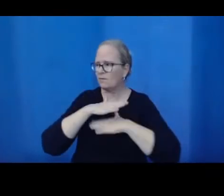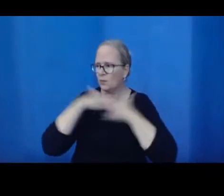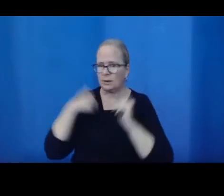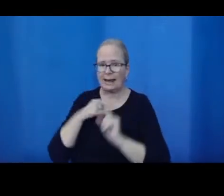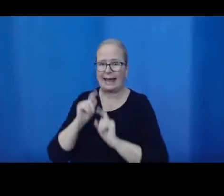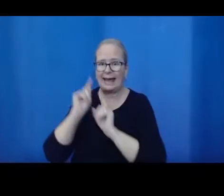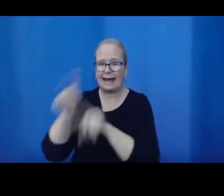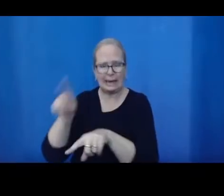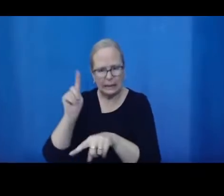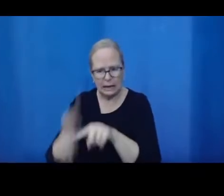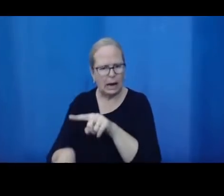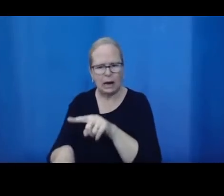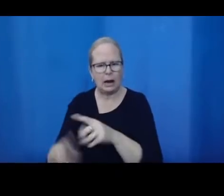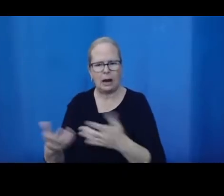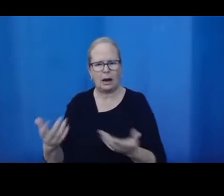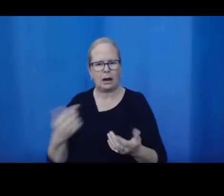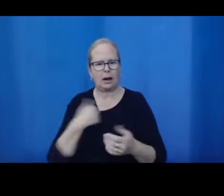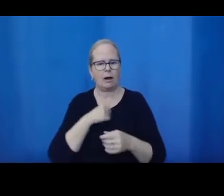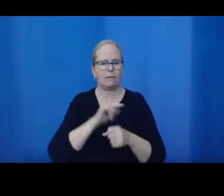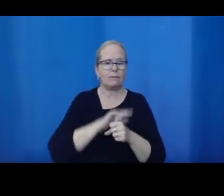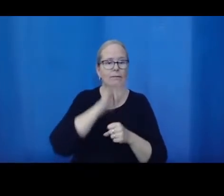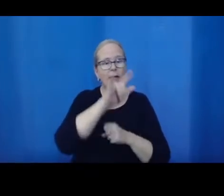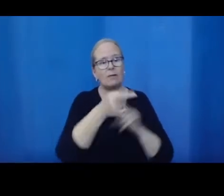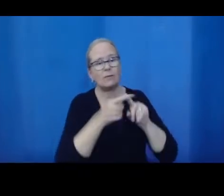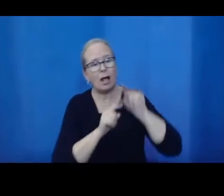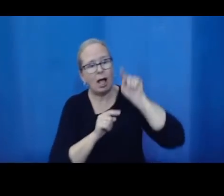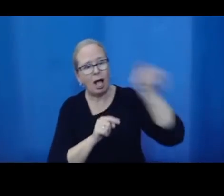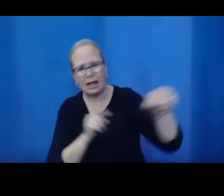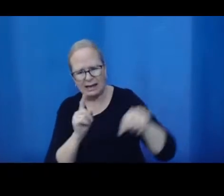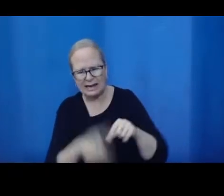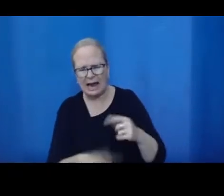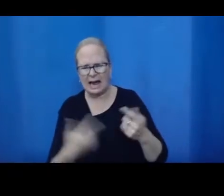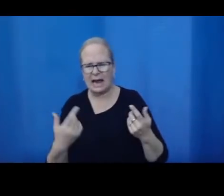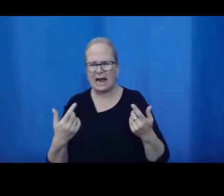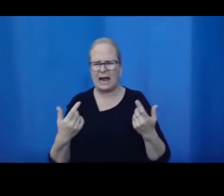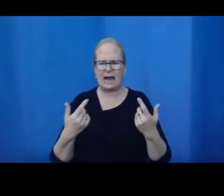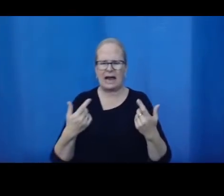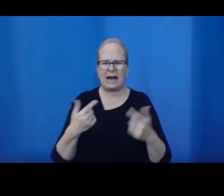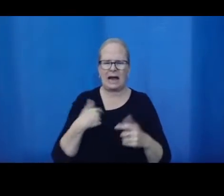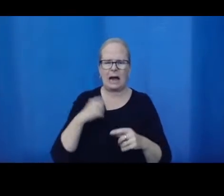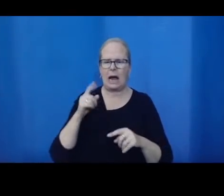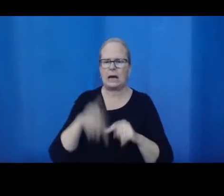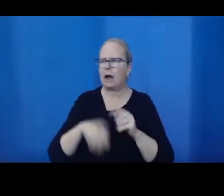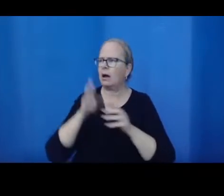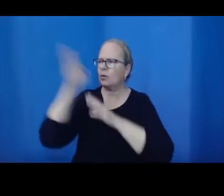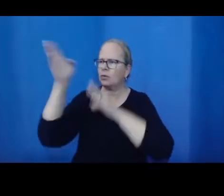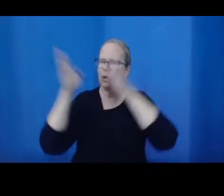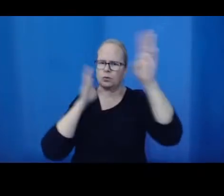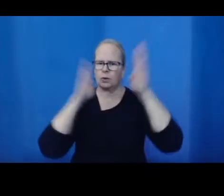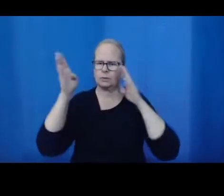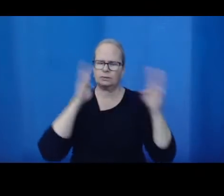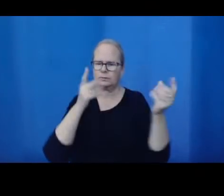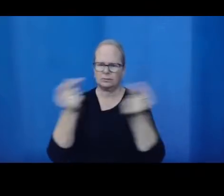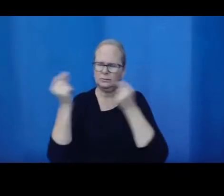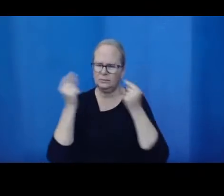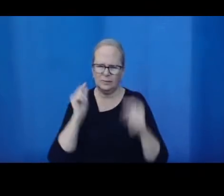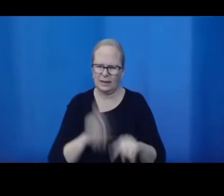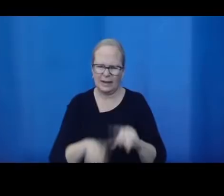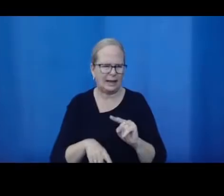out in the ways that we used to and do the little things that help you kind of move forward with life when you're experiencing loss. So,